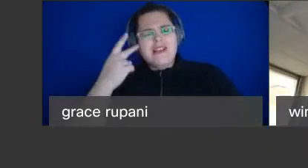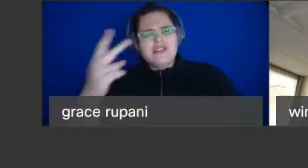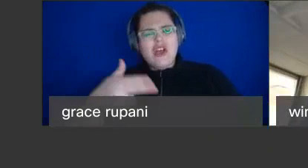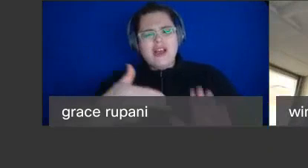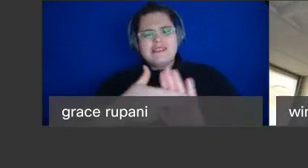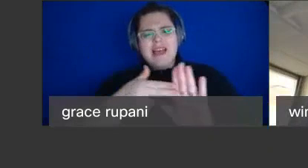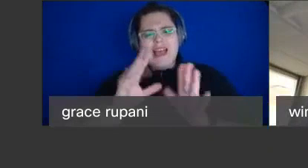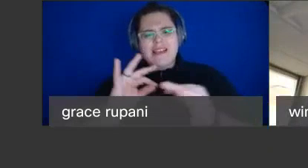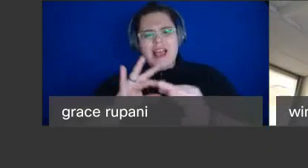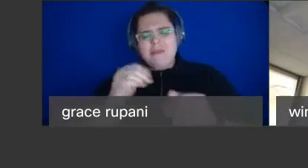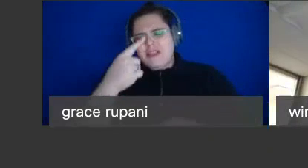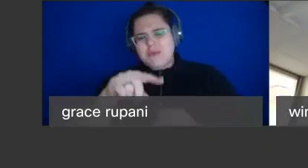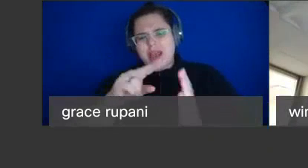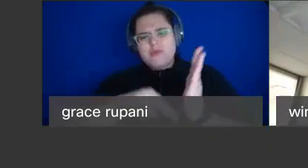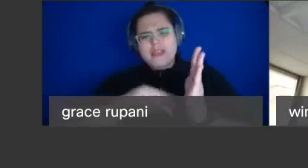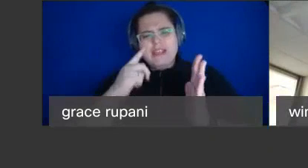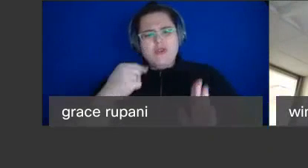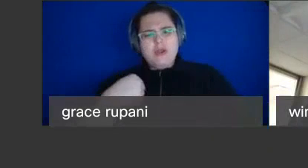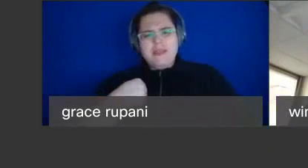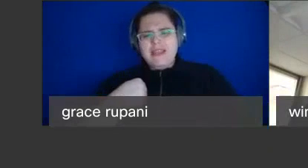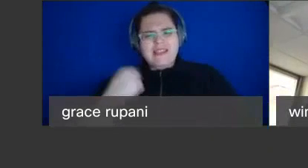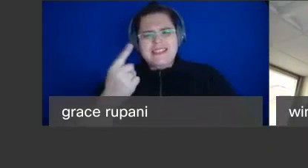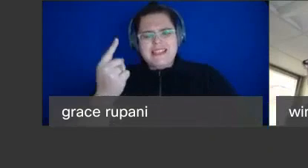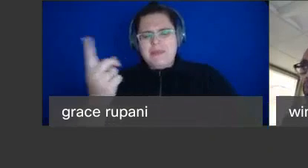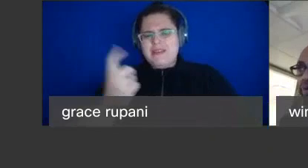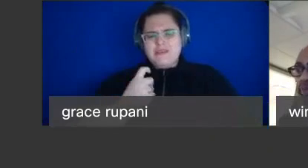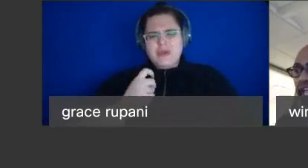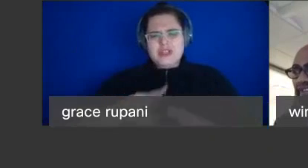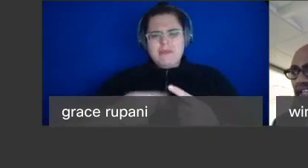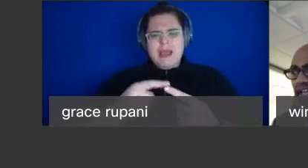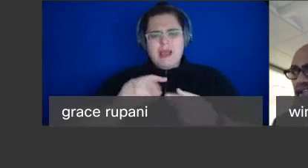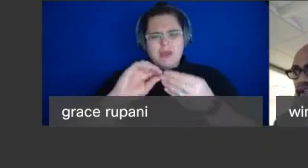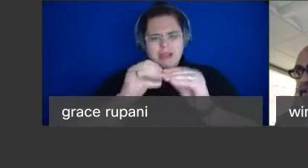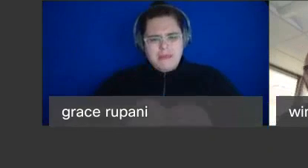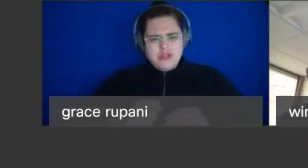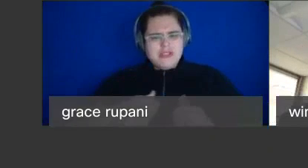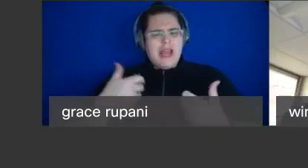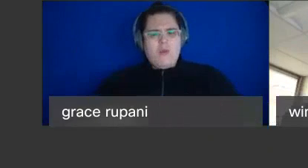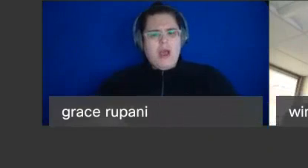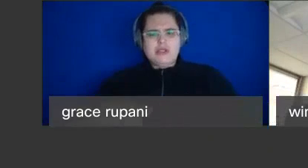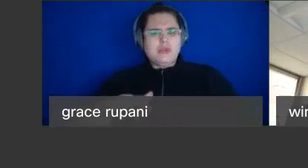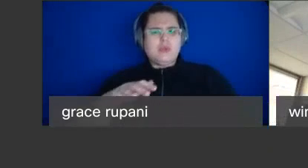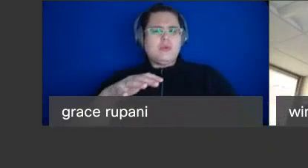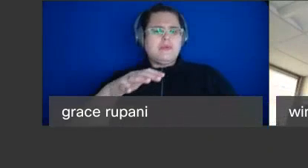me that comment? It sort of was dealing with the numbers, and I didn't want to move forward past that.